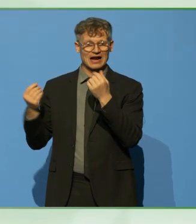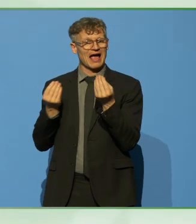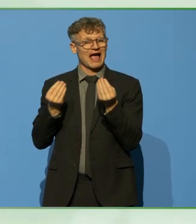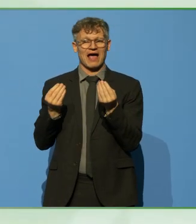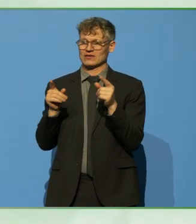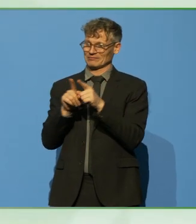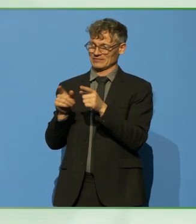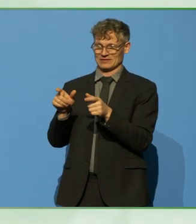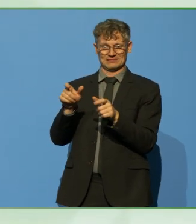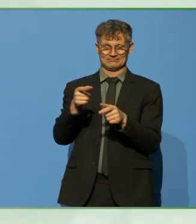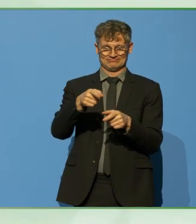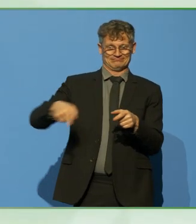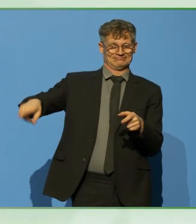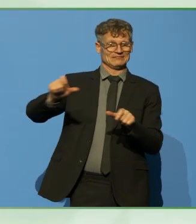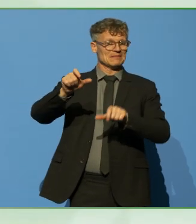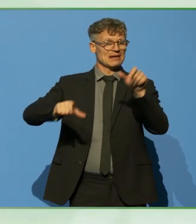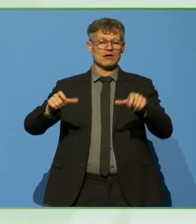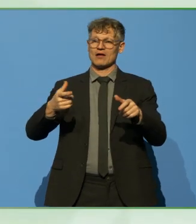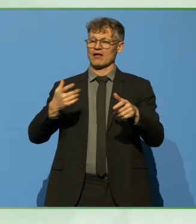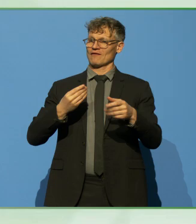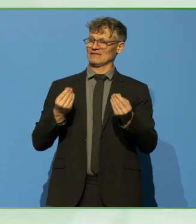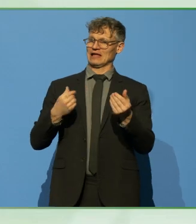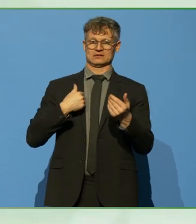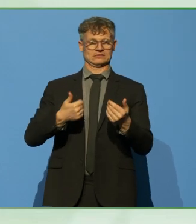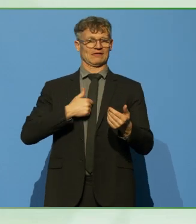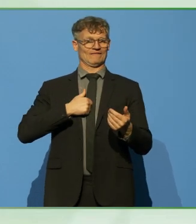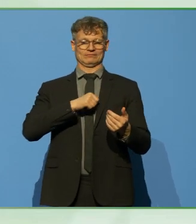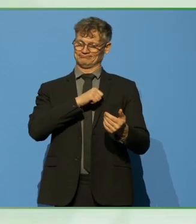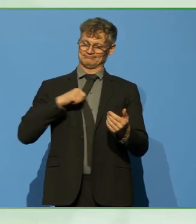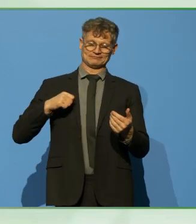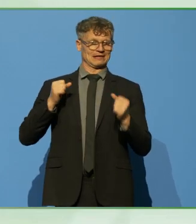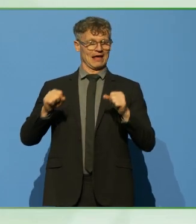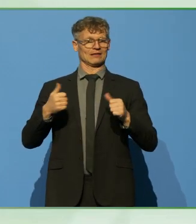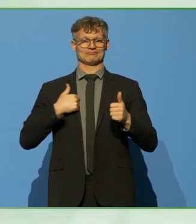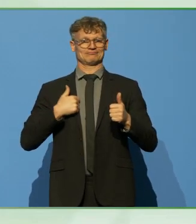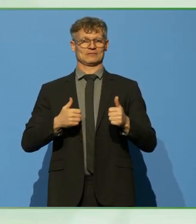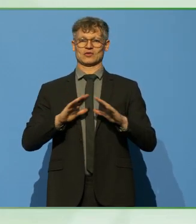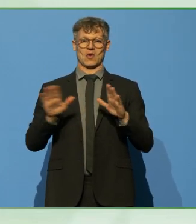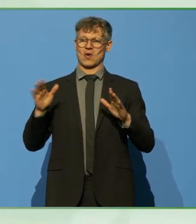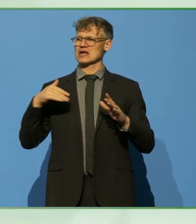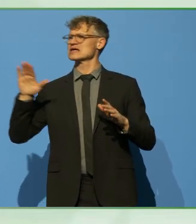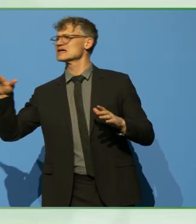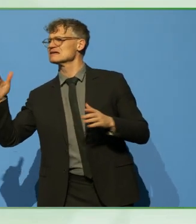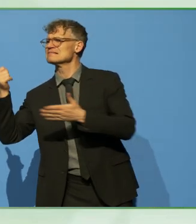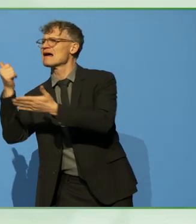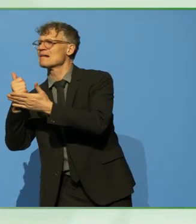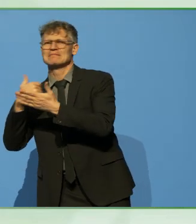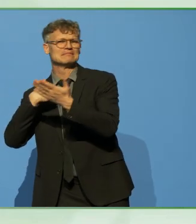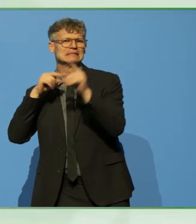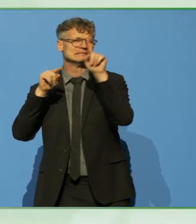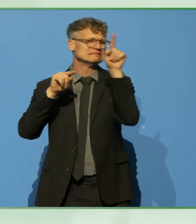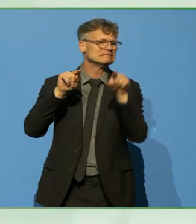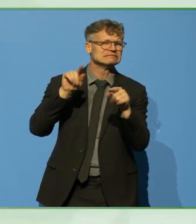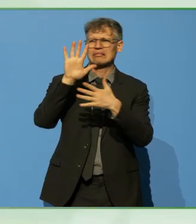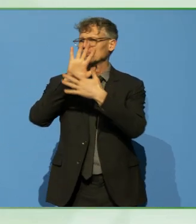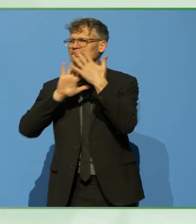is so fundamental, and it's recognizing that actually that support and training is so helpful to anyone engaging with what